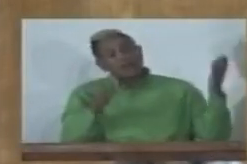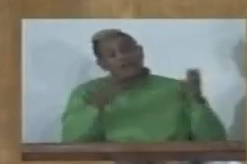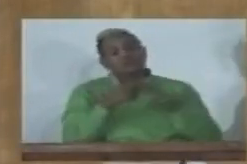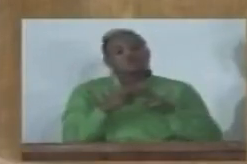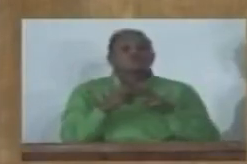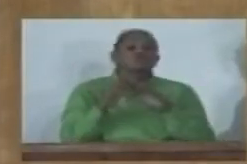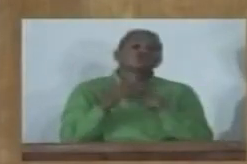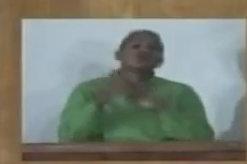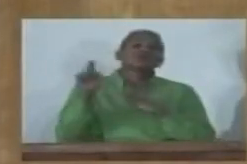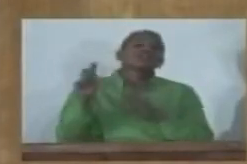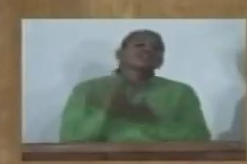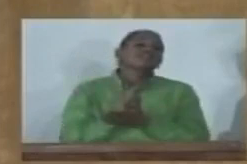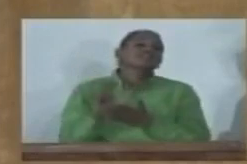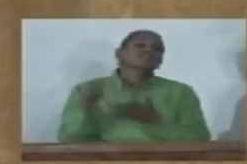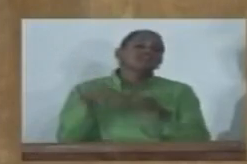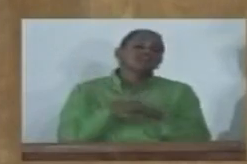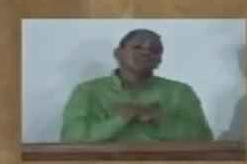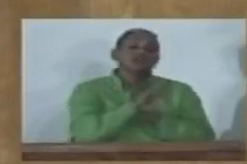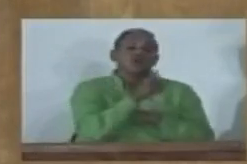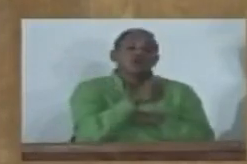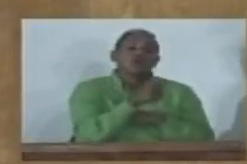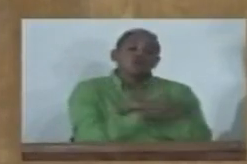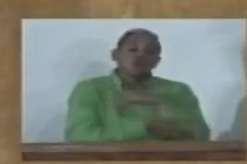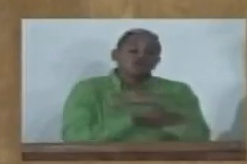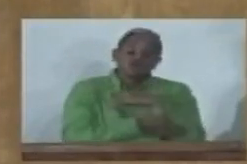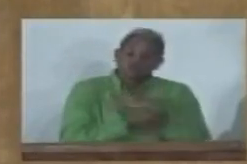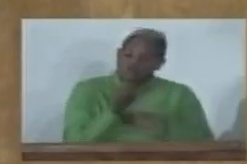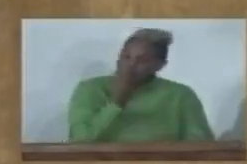Jamaicans would need visa to come in.